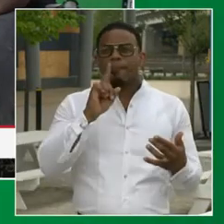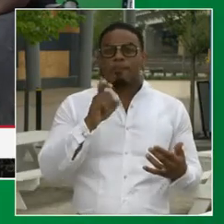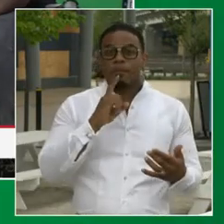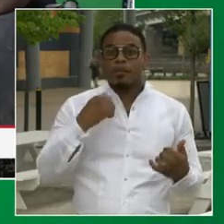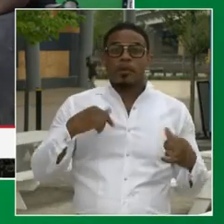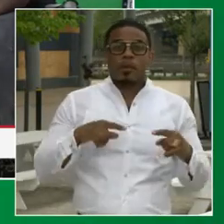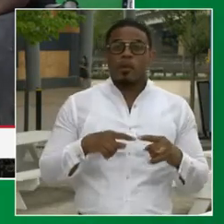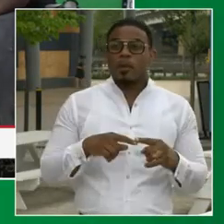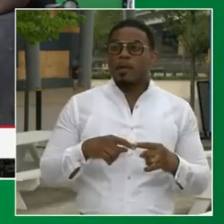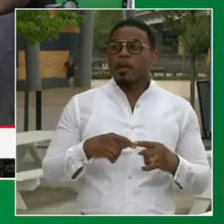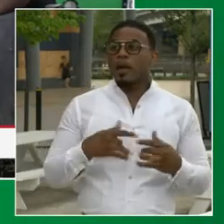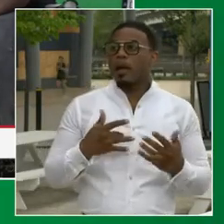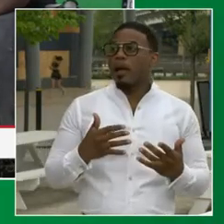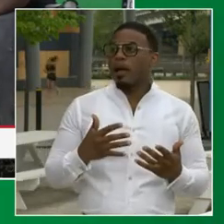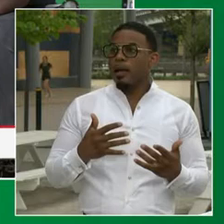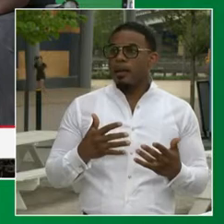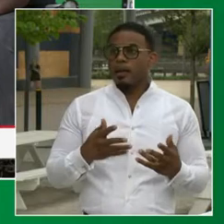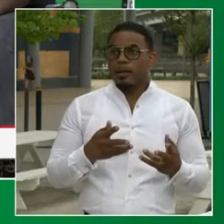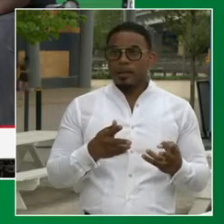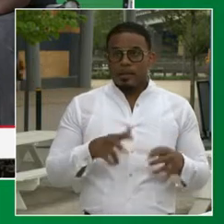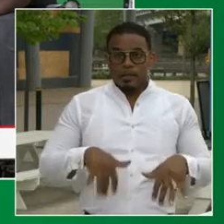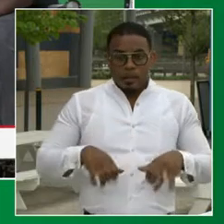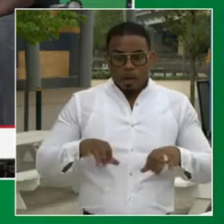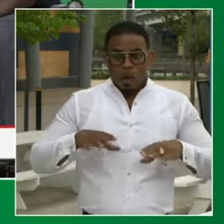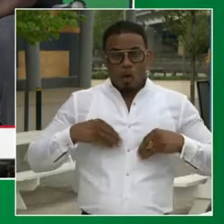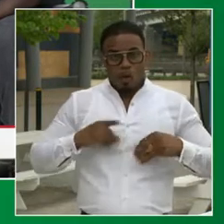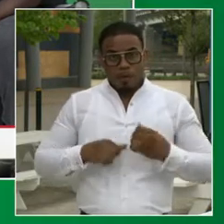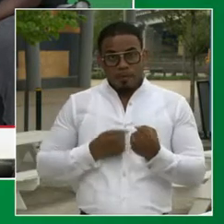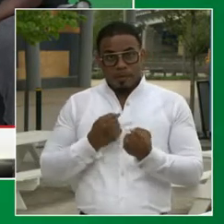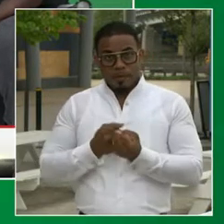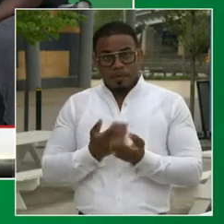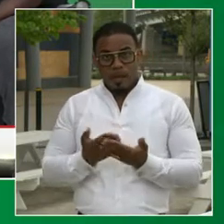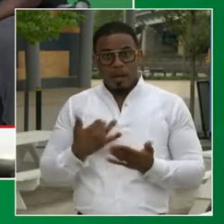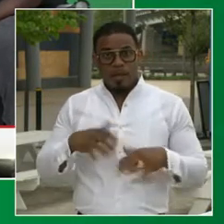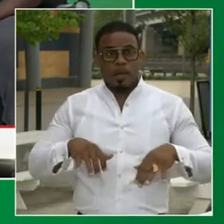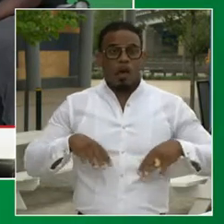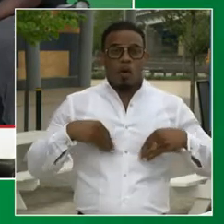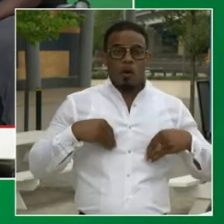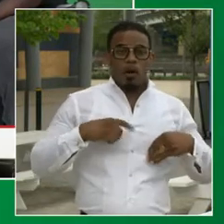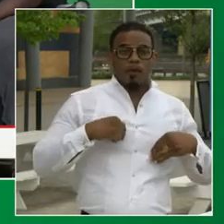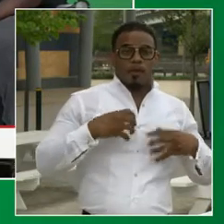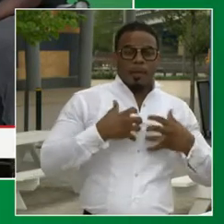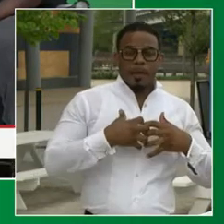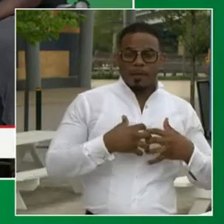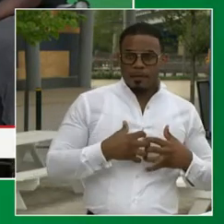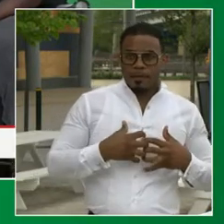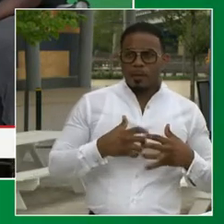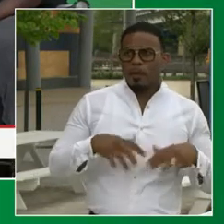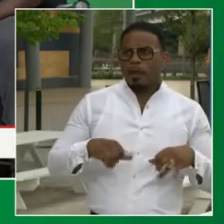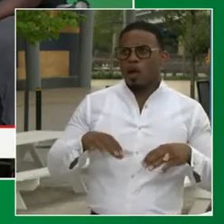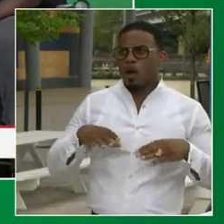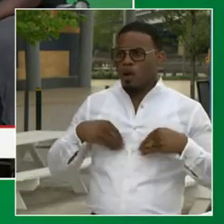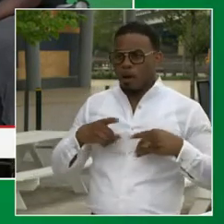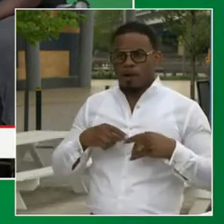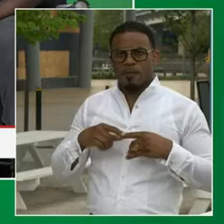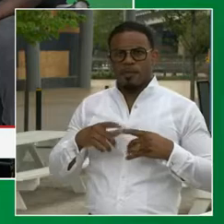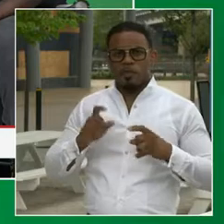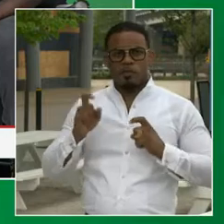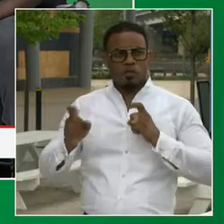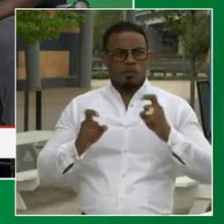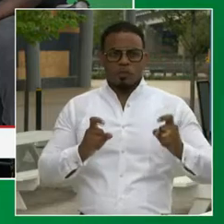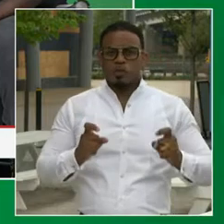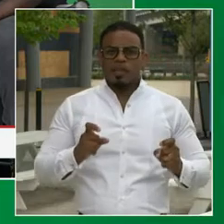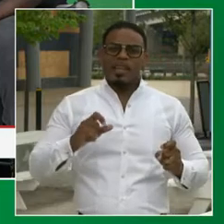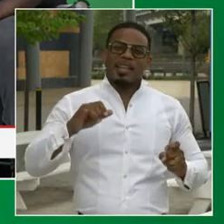are we taking ownership of the supply, but we're taking ownership of the manufacturing, and we're taking ownership of the